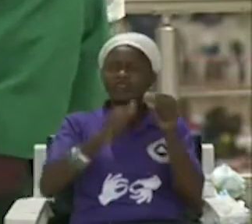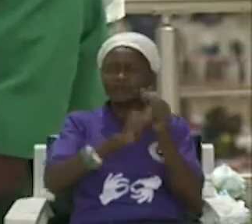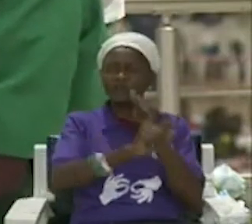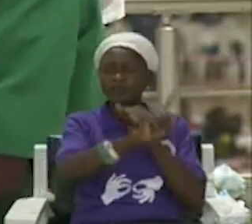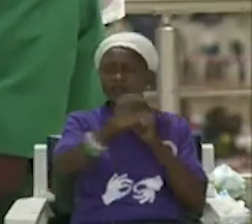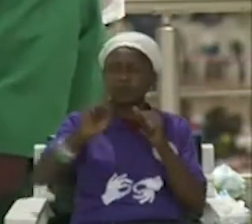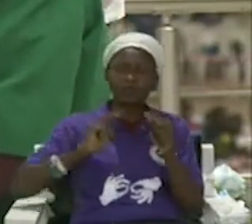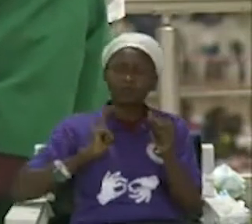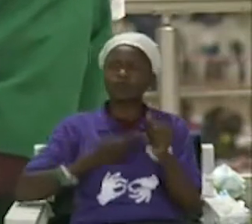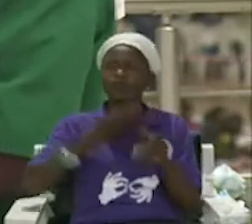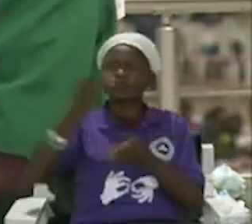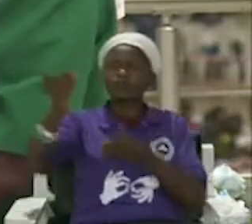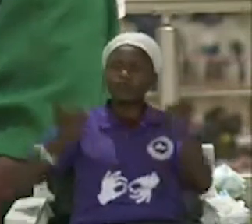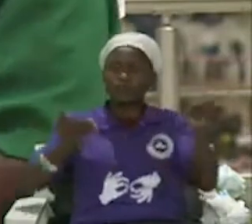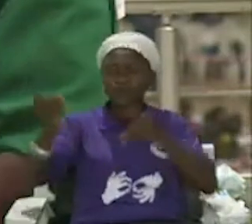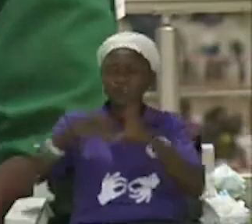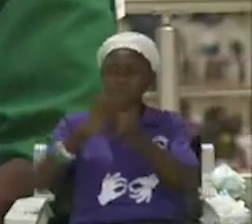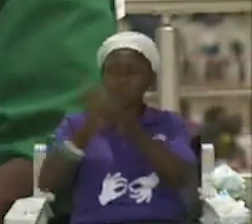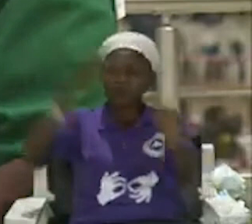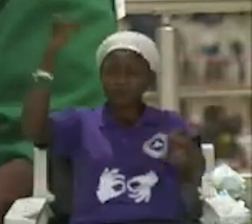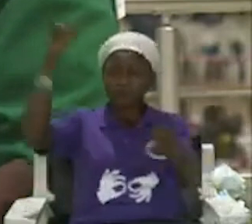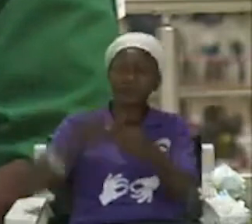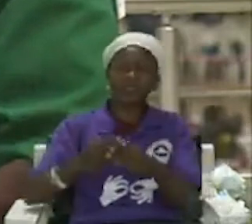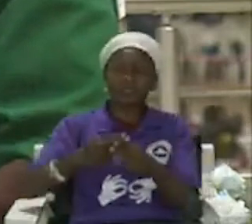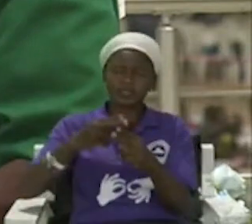us dominion.